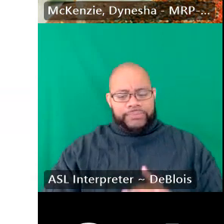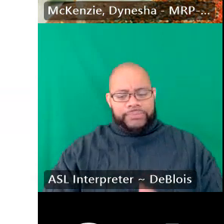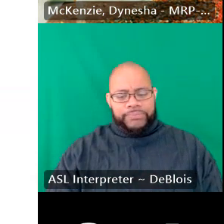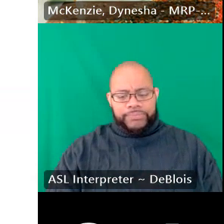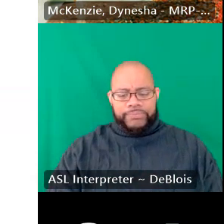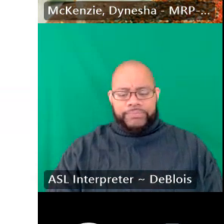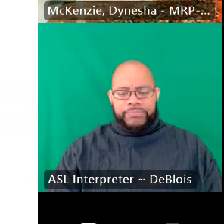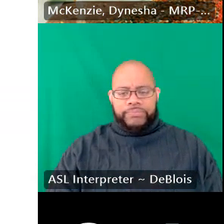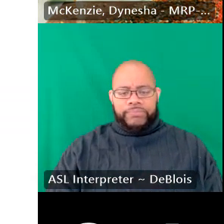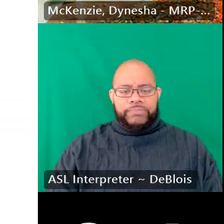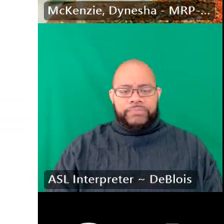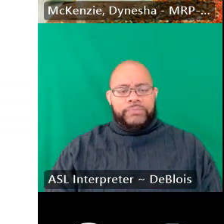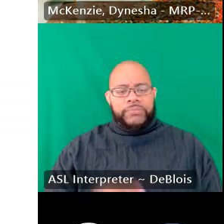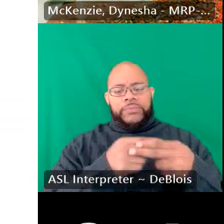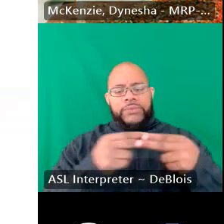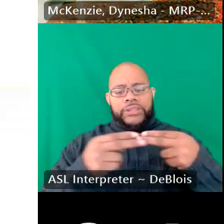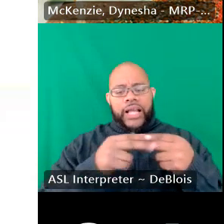Great, next slide, please.